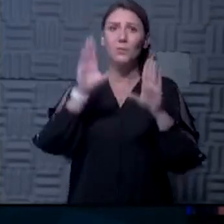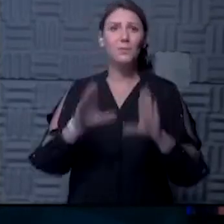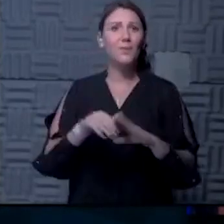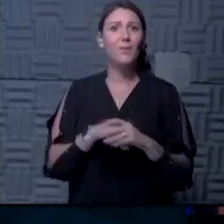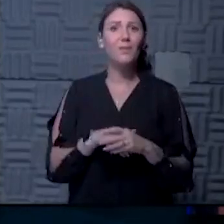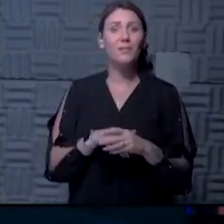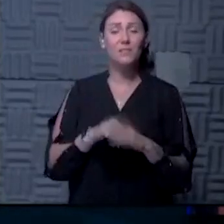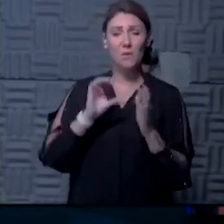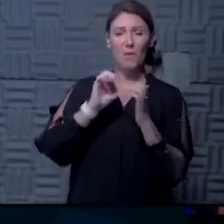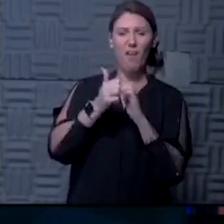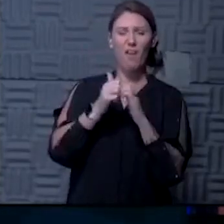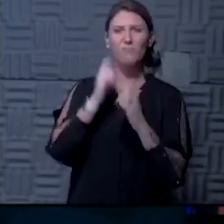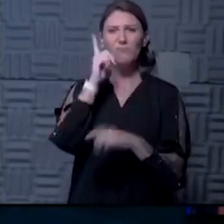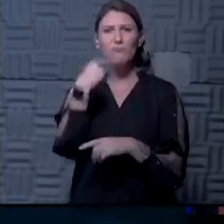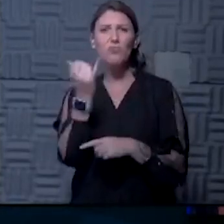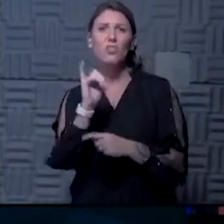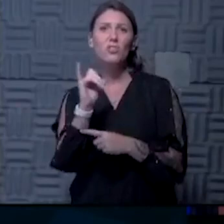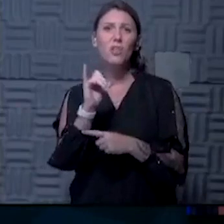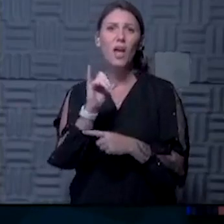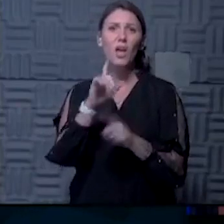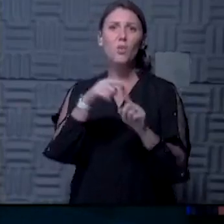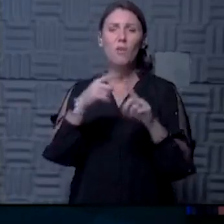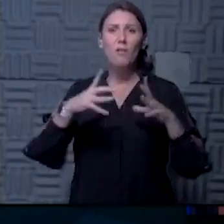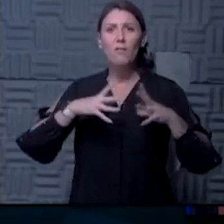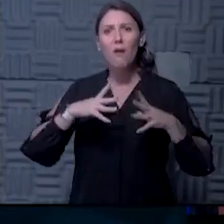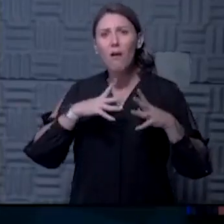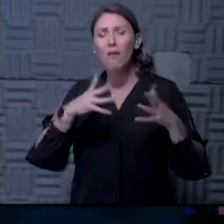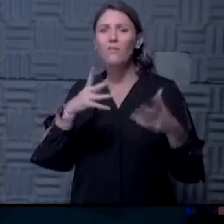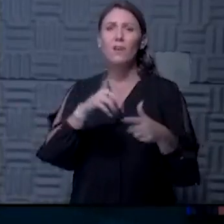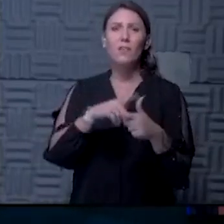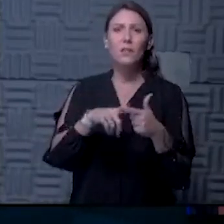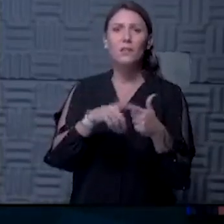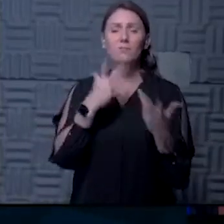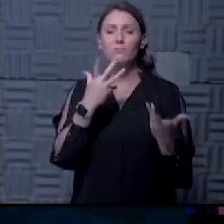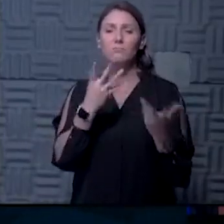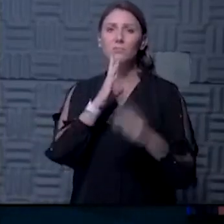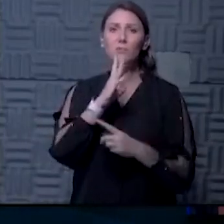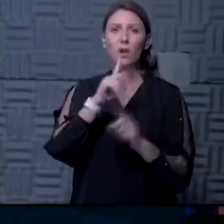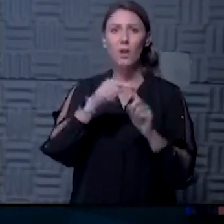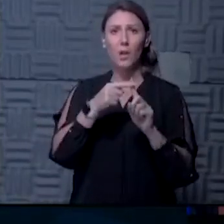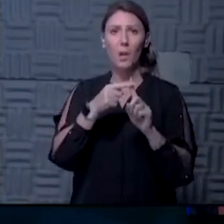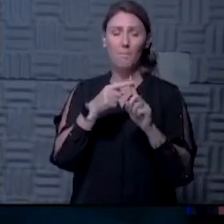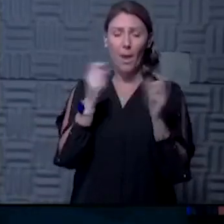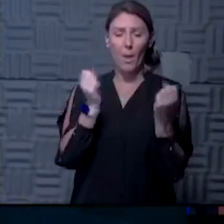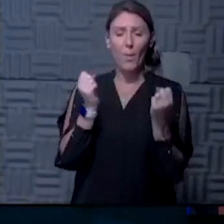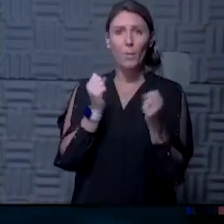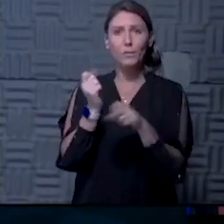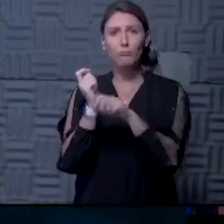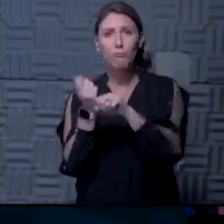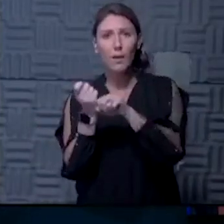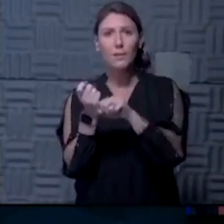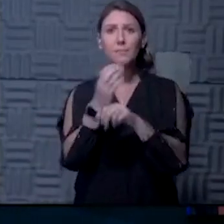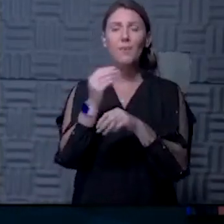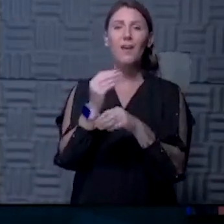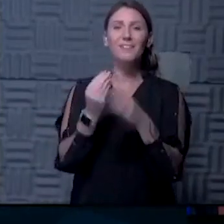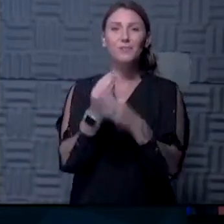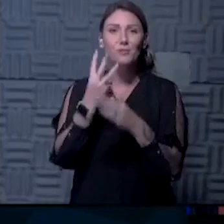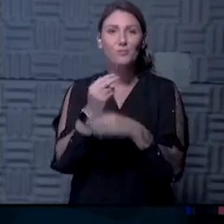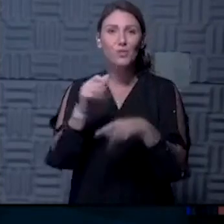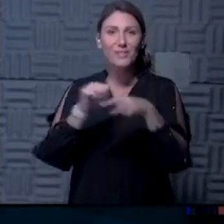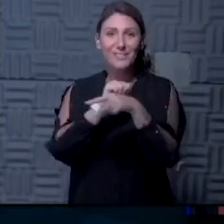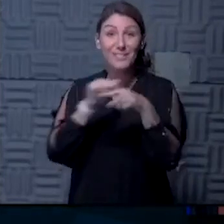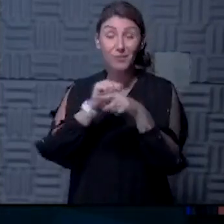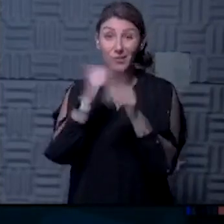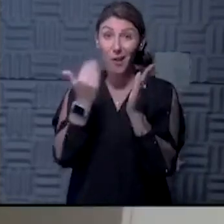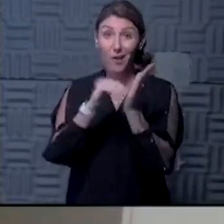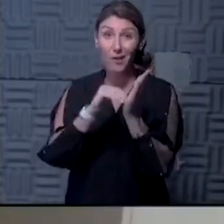how's it going to look for the offseason? And then maybe we can even talk about winter baseball and then spring training starting again. That can't come too